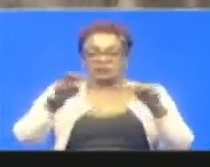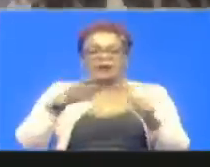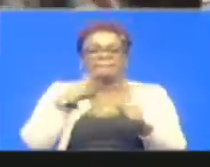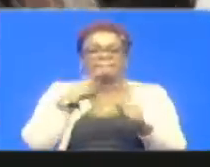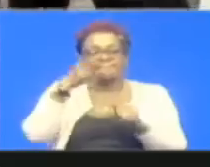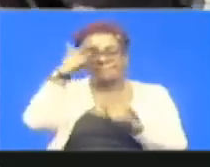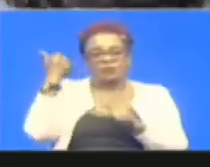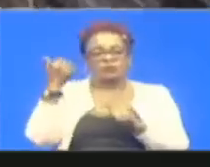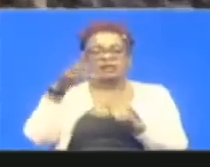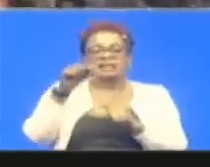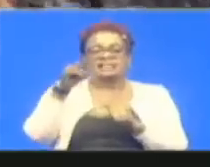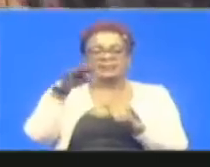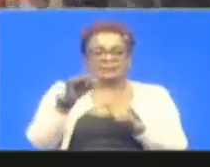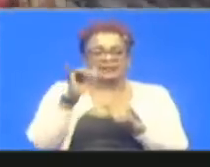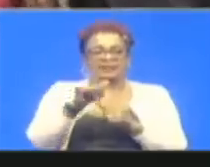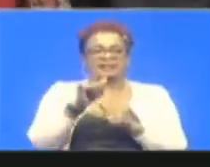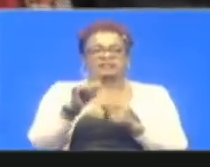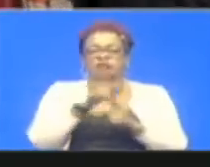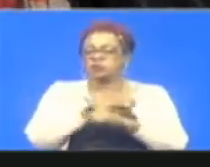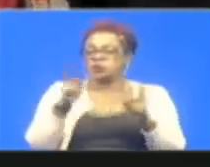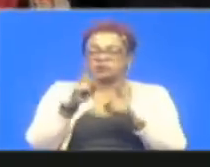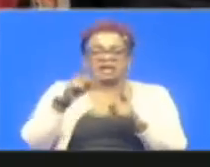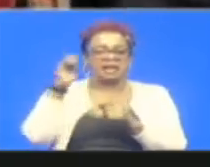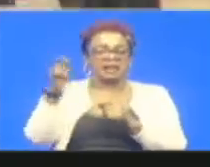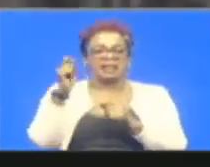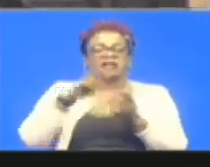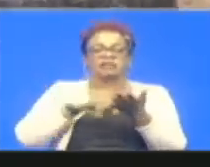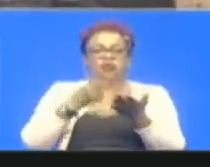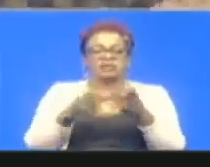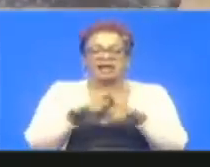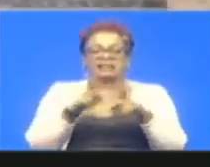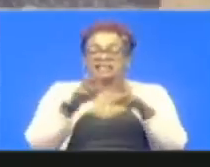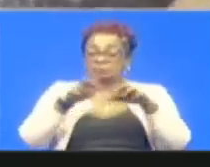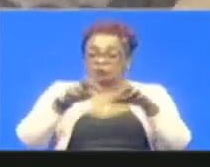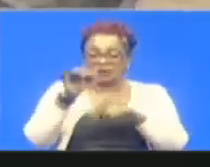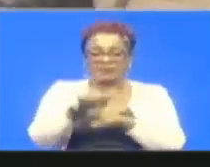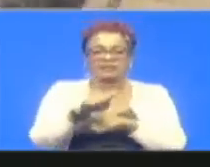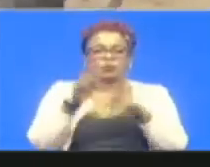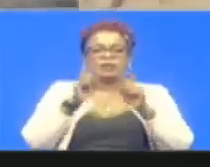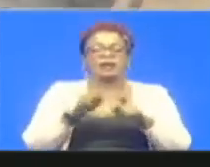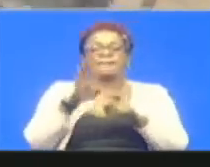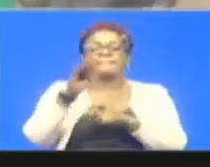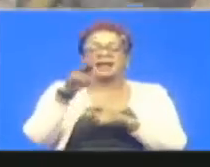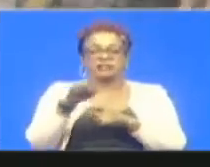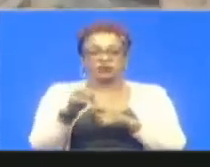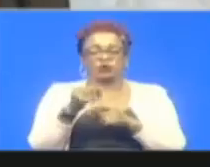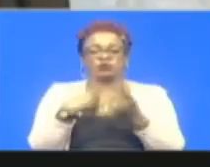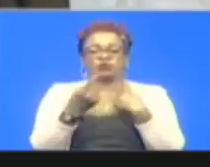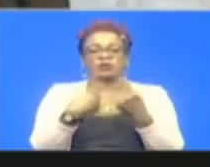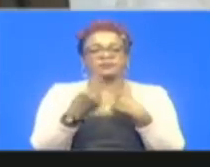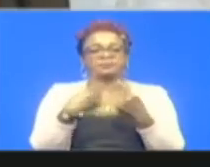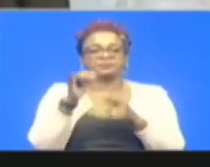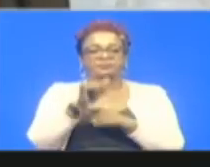the Lotekipi aquifer is not just a Kenyan resource, and that exploiting it would need bilateral talks. Lotekipi is an aquifer